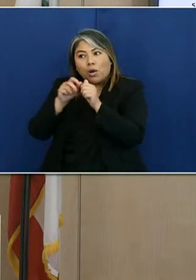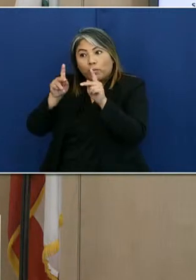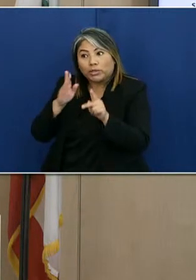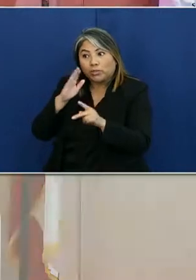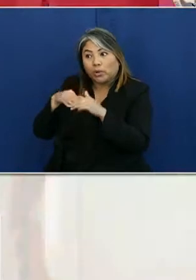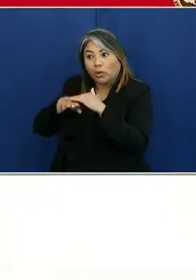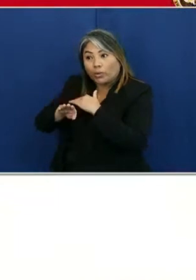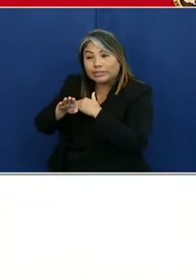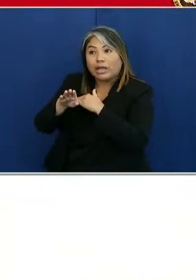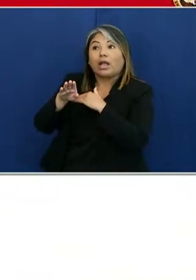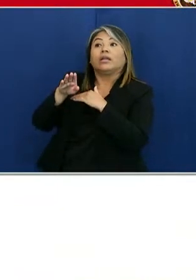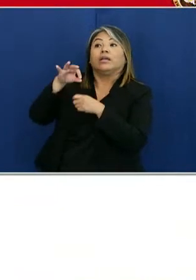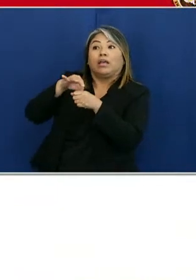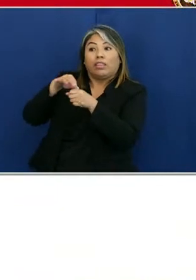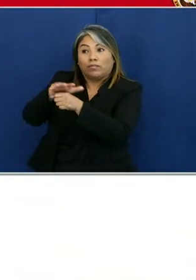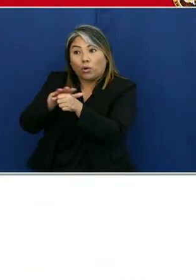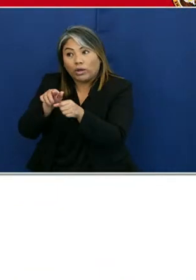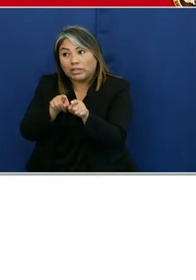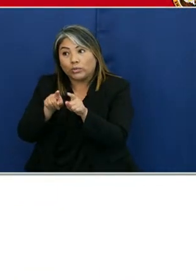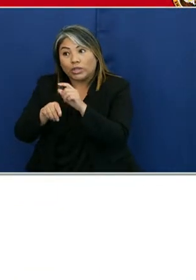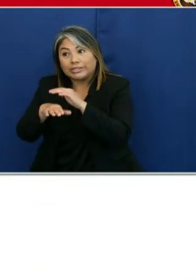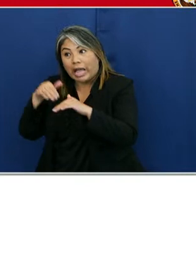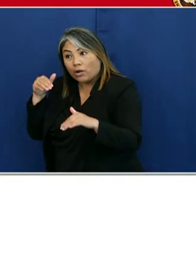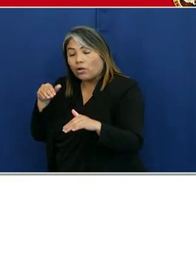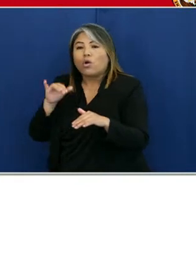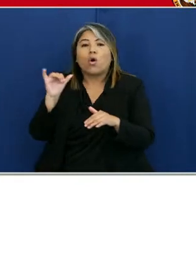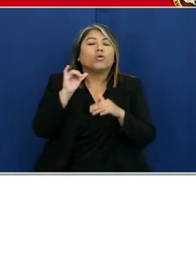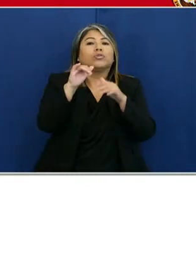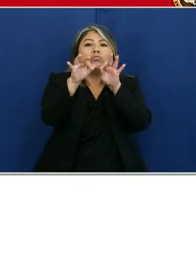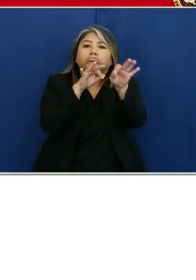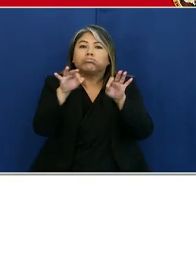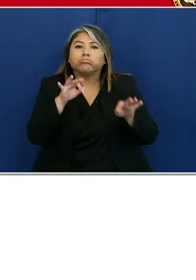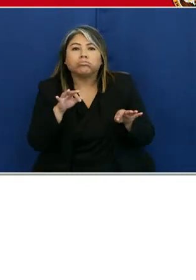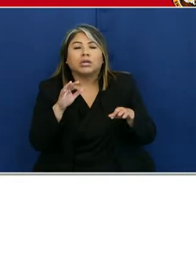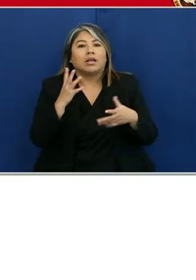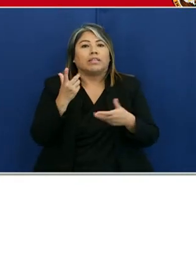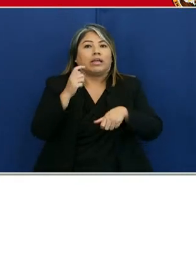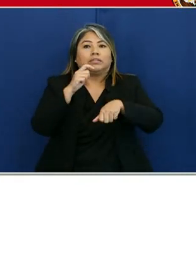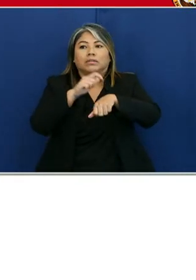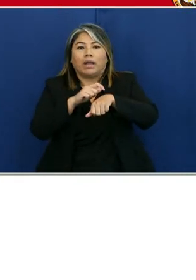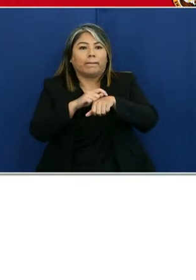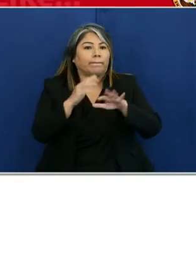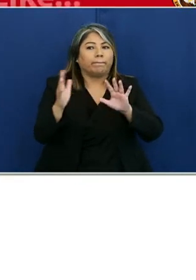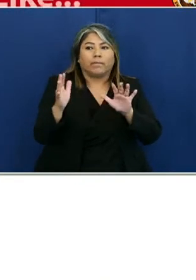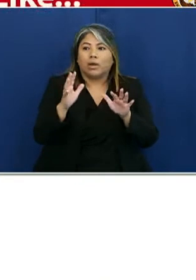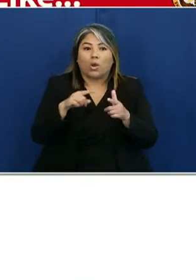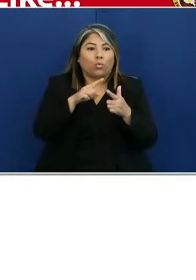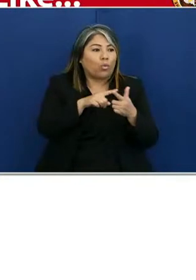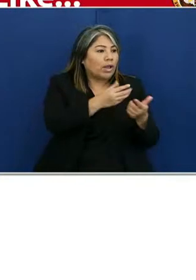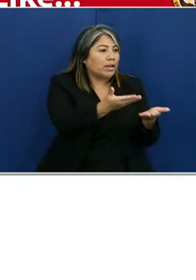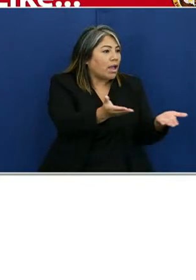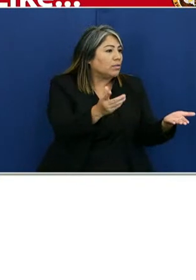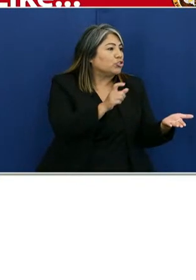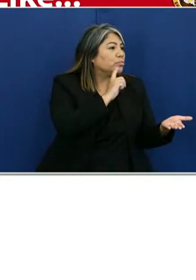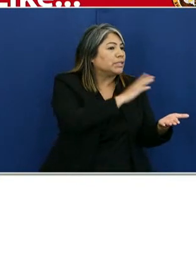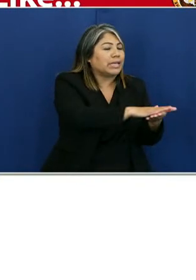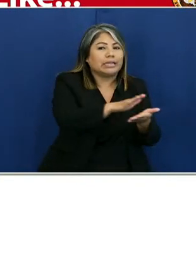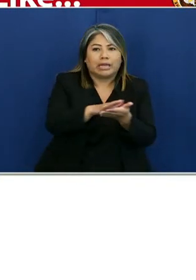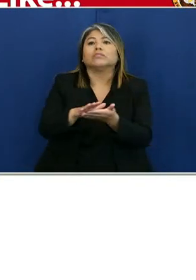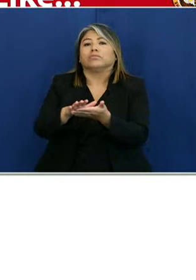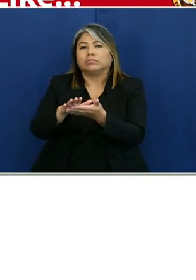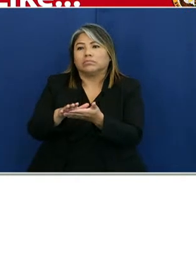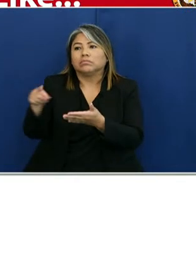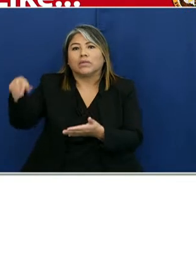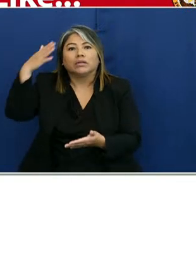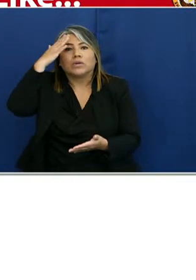the voting area as well as out, and then also spelling out the intervals of time of when items should be sanitized.